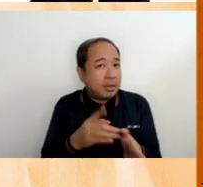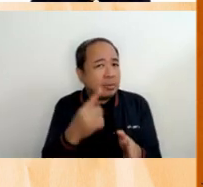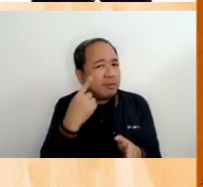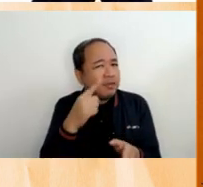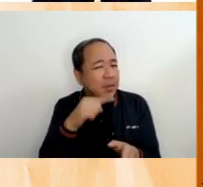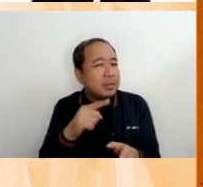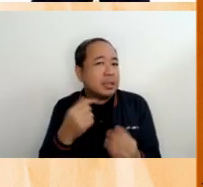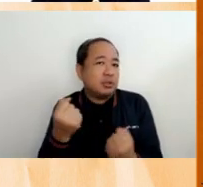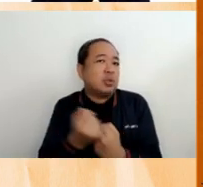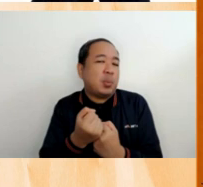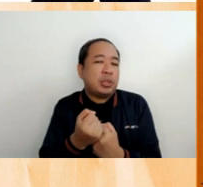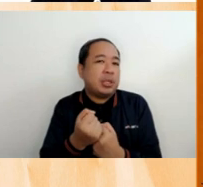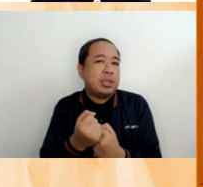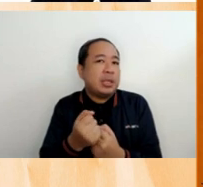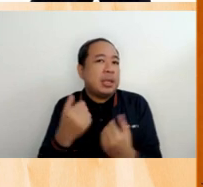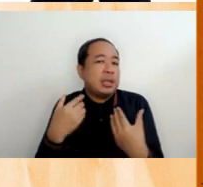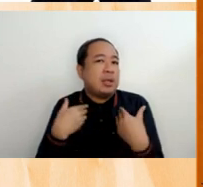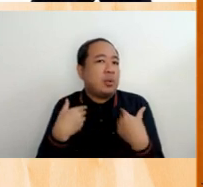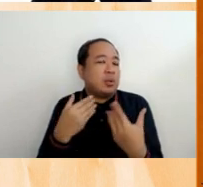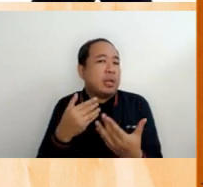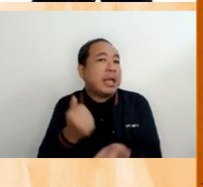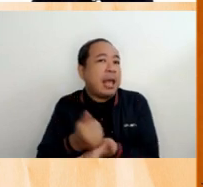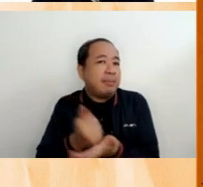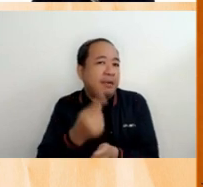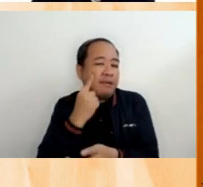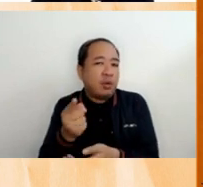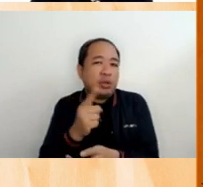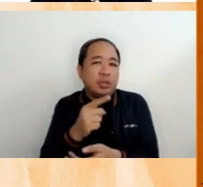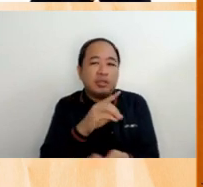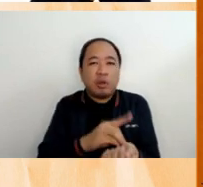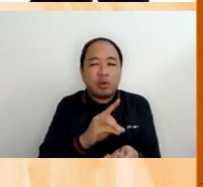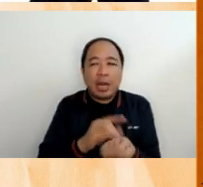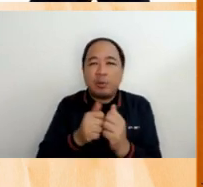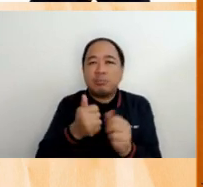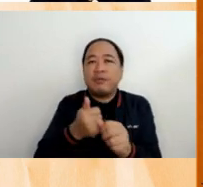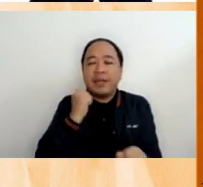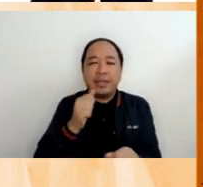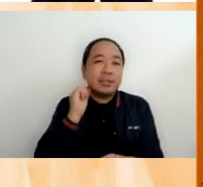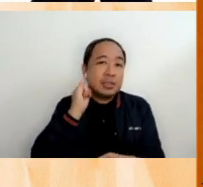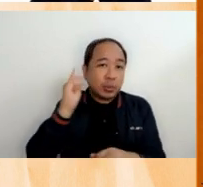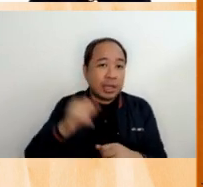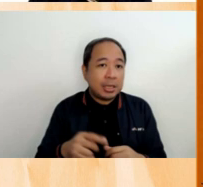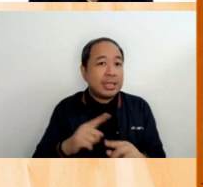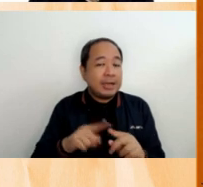But for today, we will be talking about the prevention in the school setting, which is,